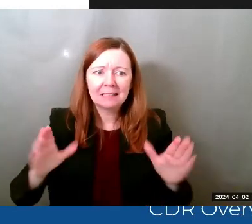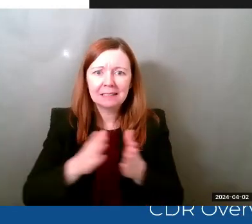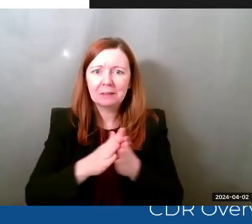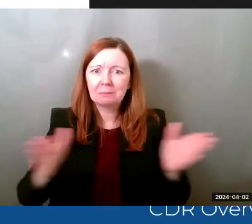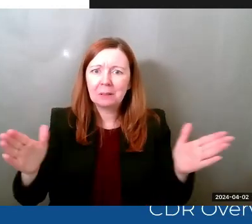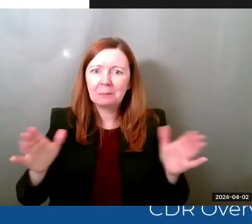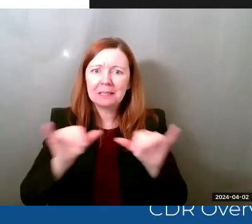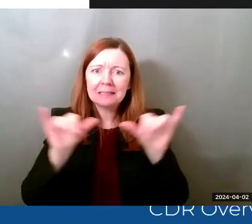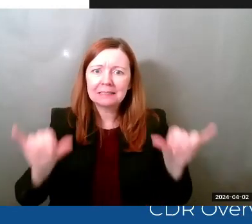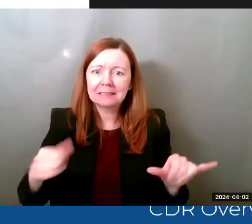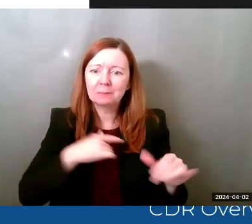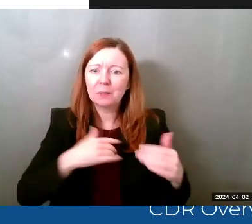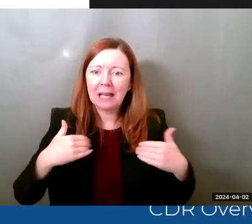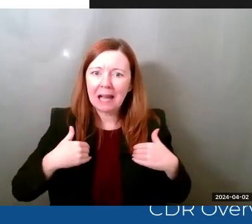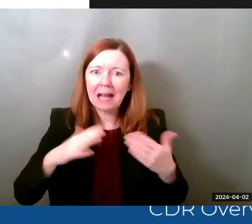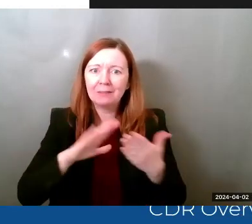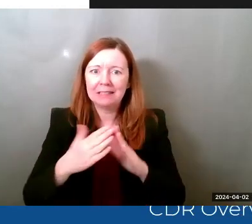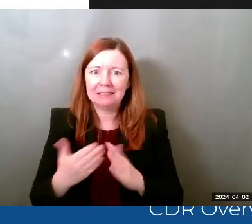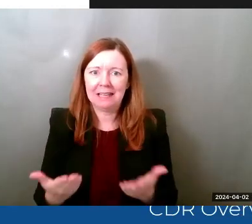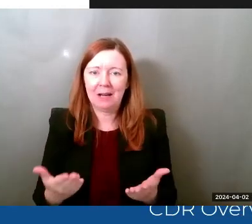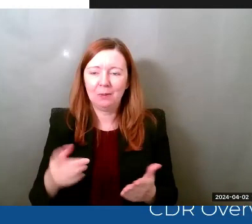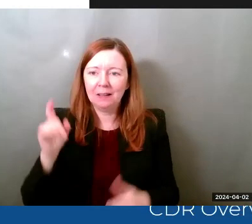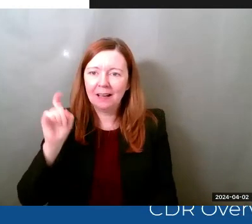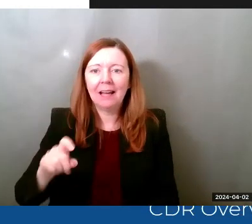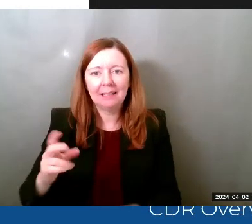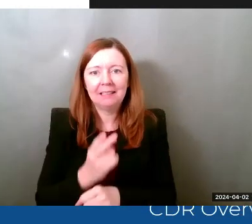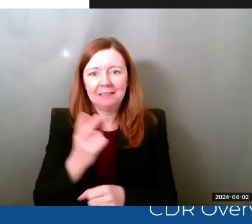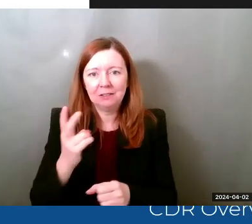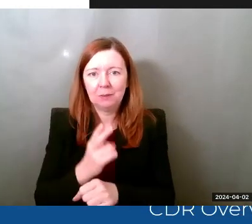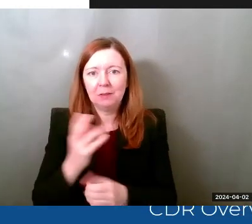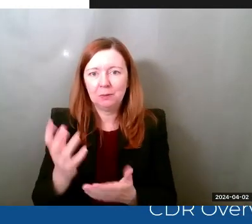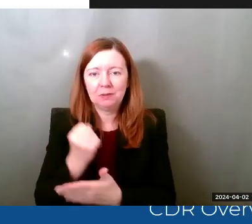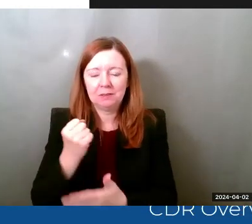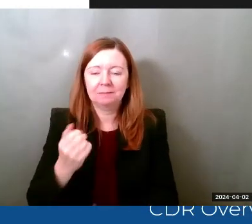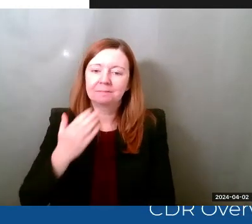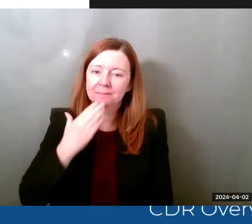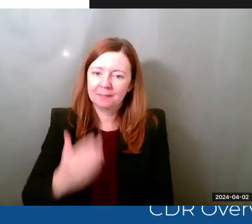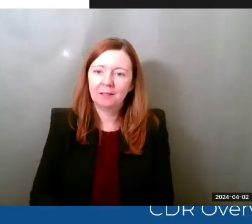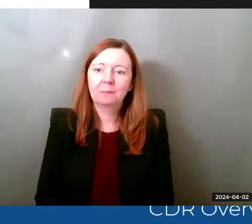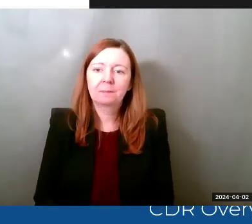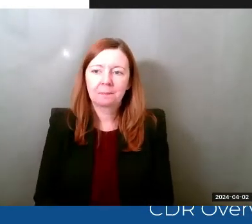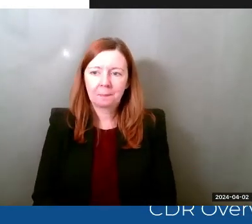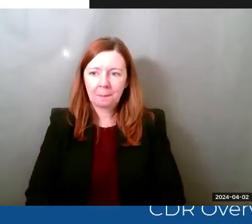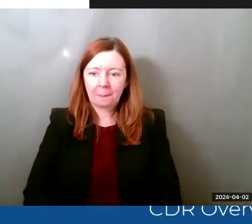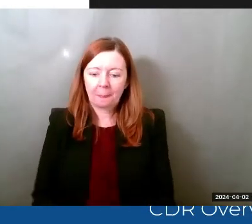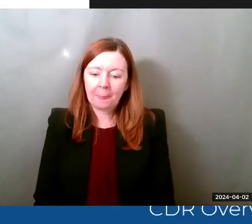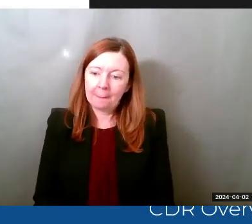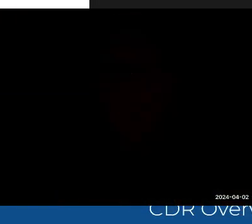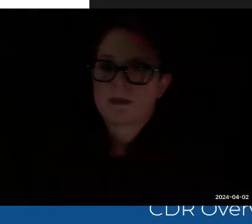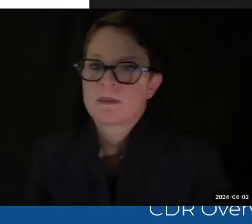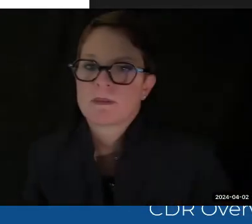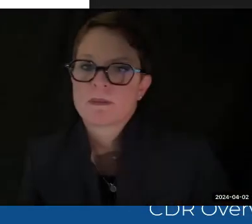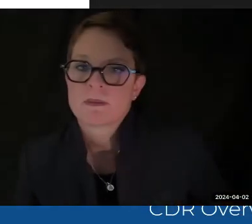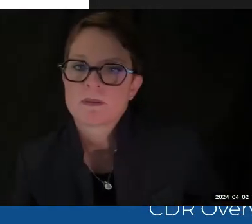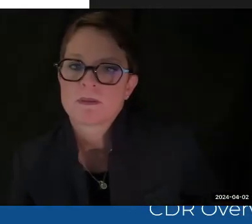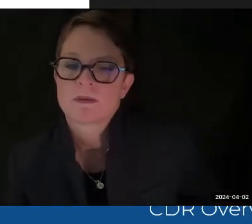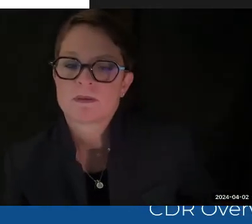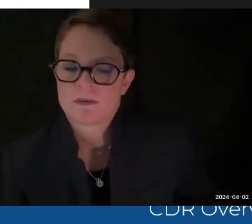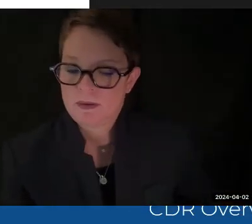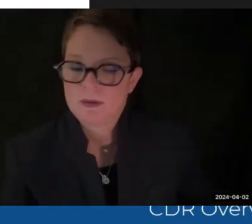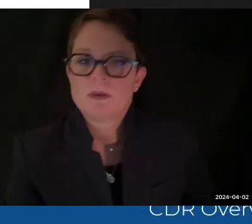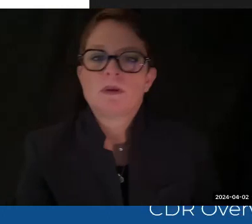transit system that we have in this town that needs to be used. Thank you. Thank you. Thank you so much for your comments. Thank you.